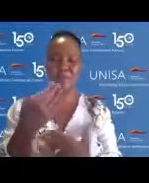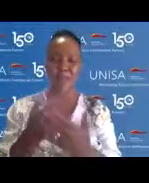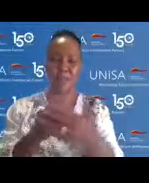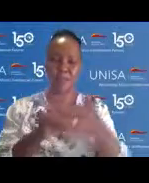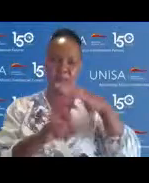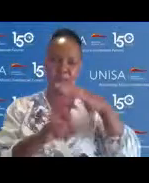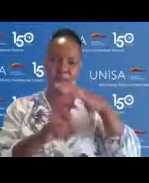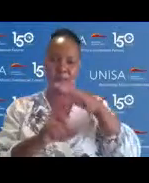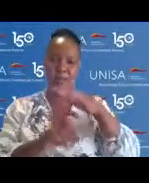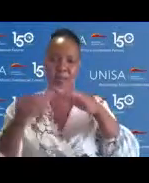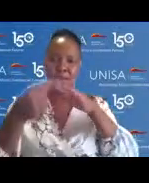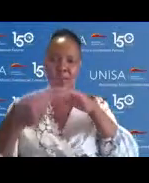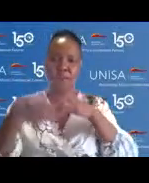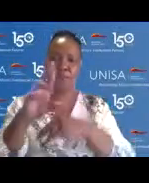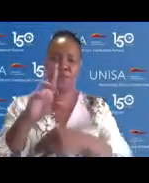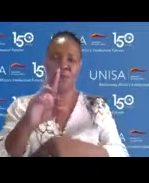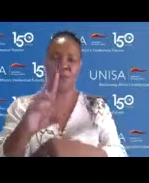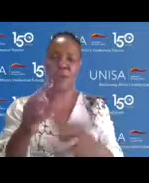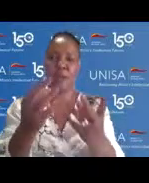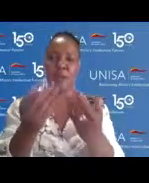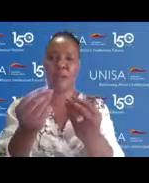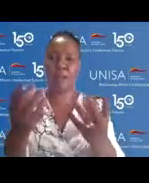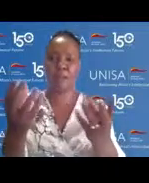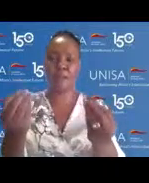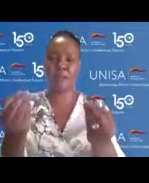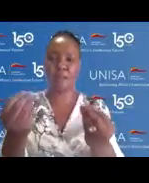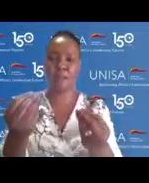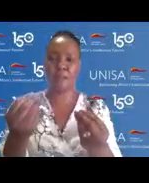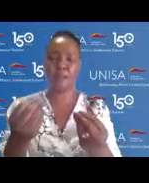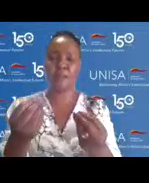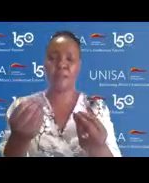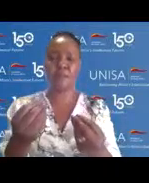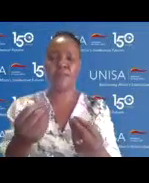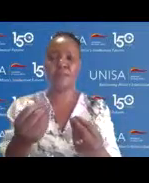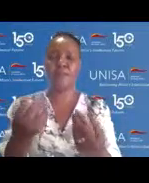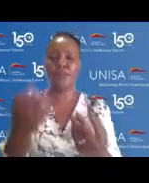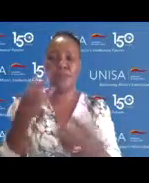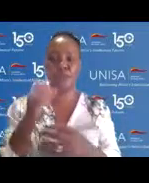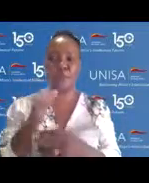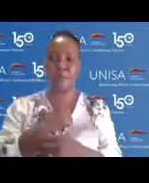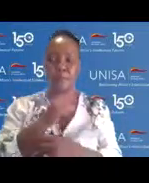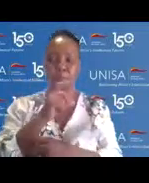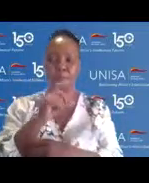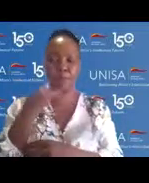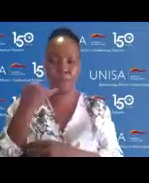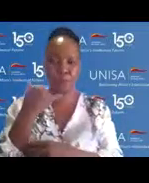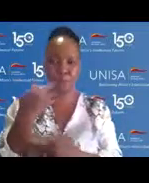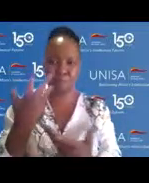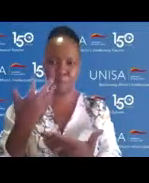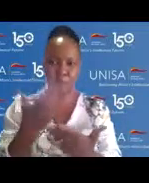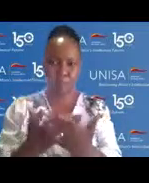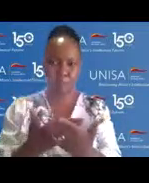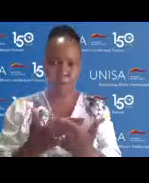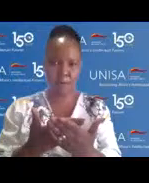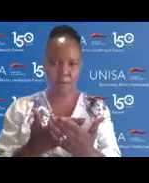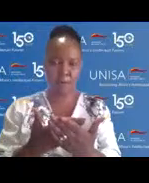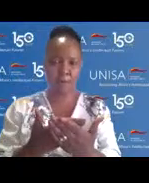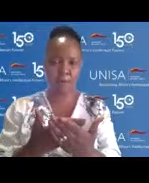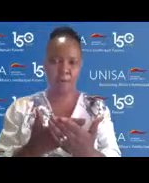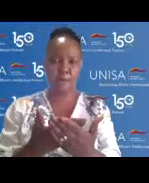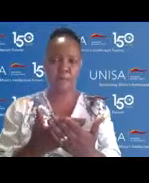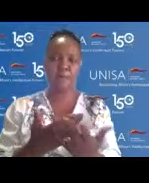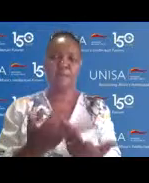on my phone screen while using my phone? So yes, I think it depends on the